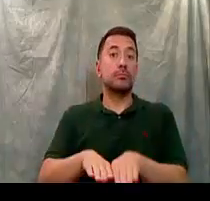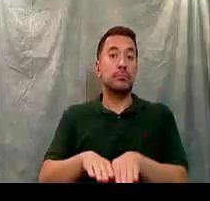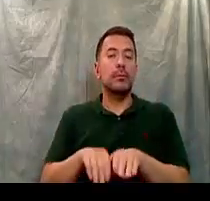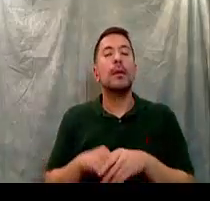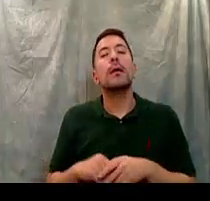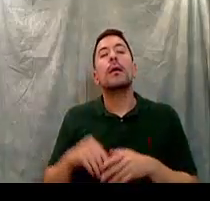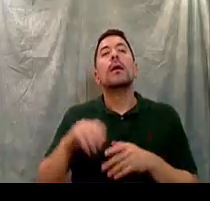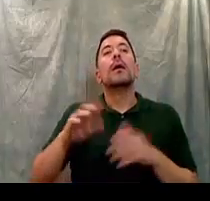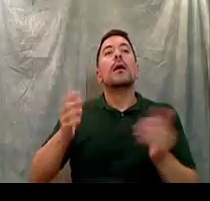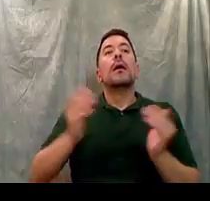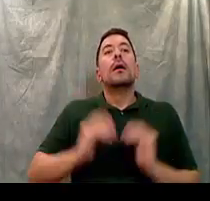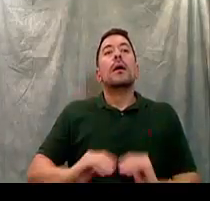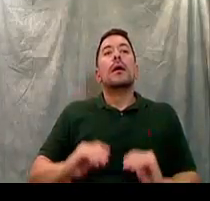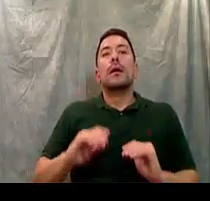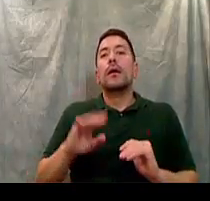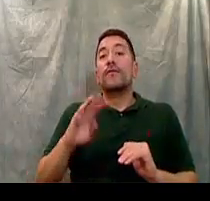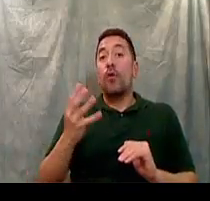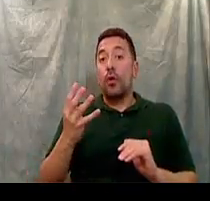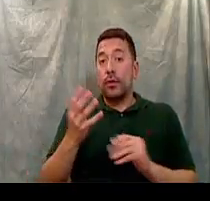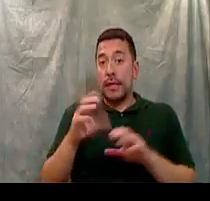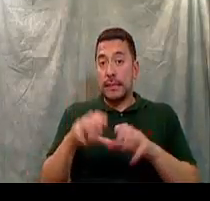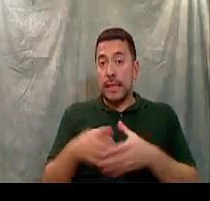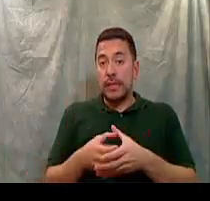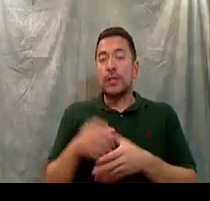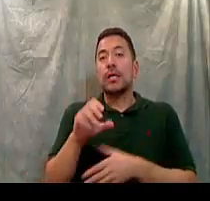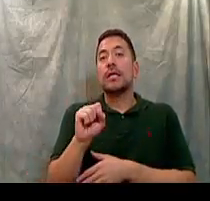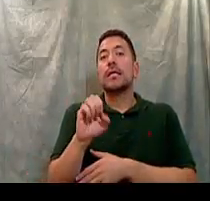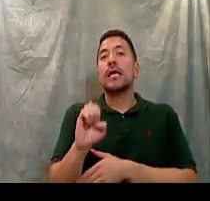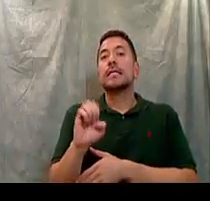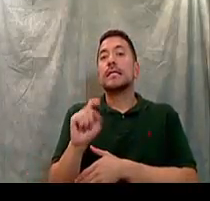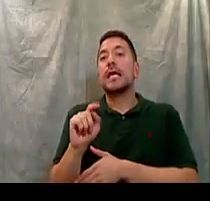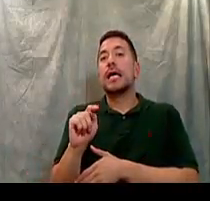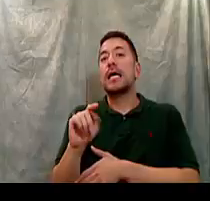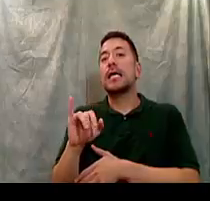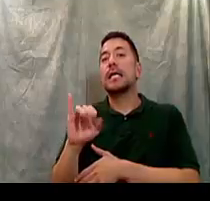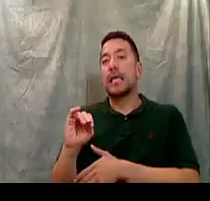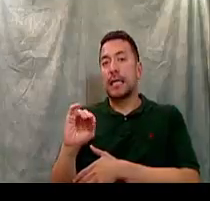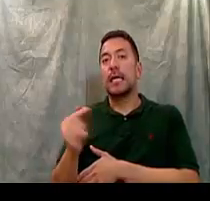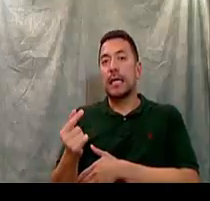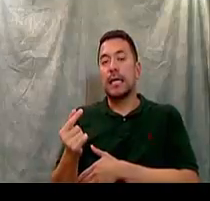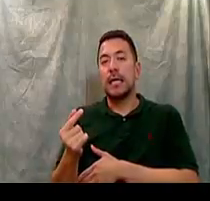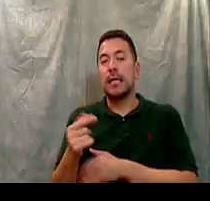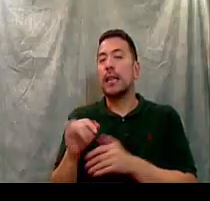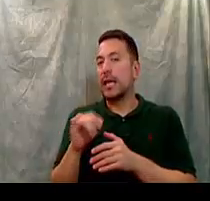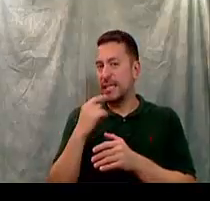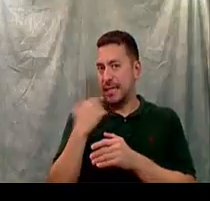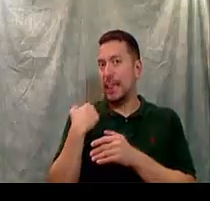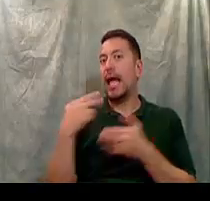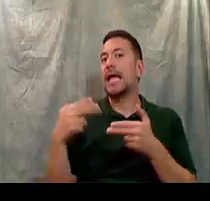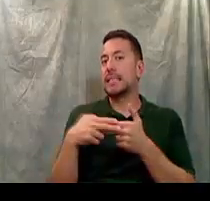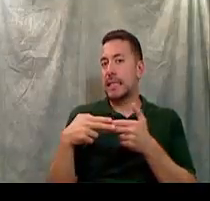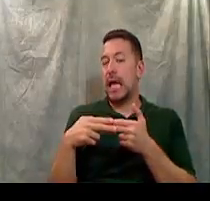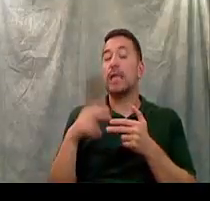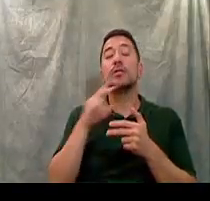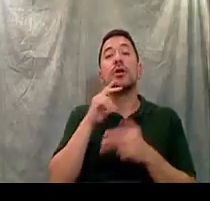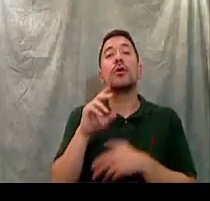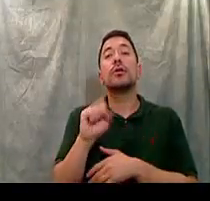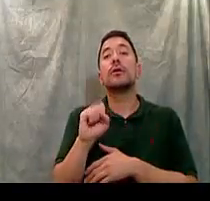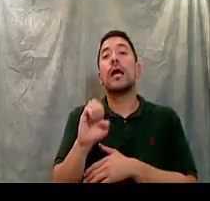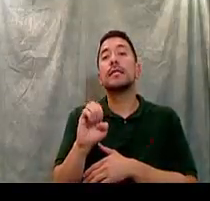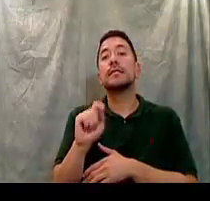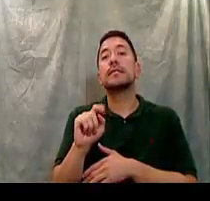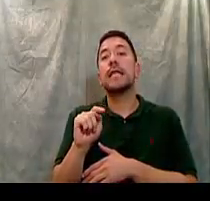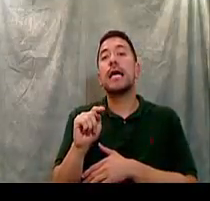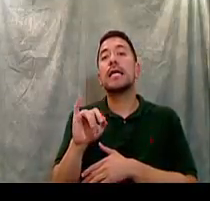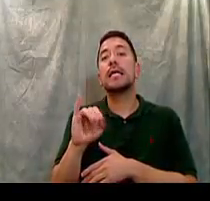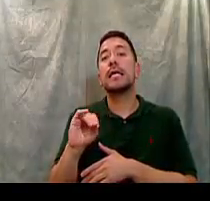setting subsection, and as described in more detail in that tool that I presented on the last slide, the setting is where you want to set the stage. What is the context